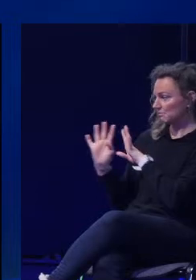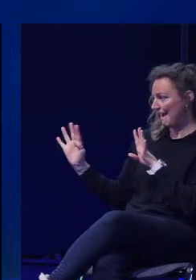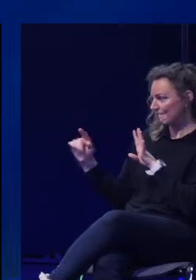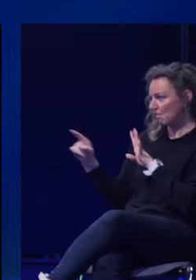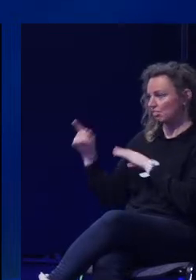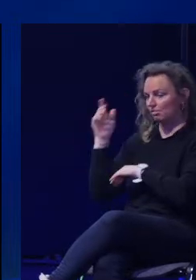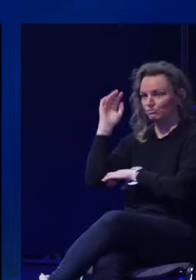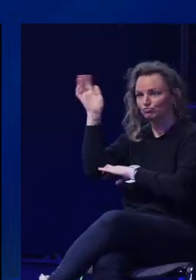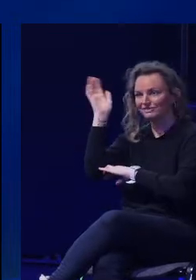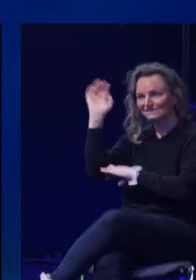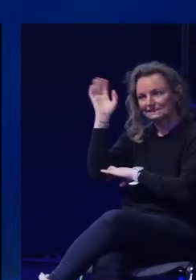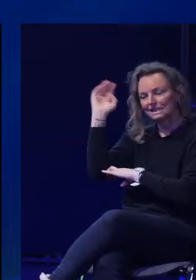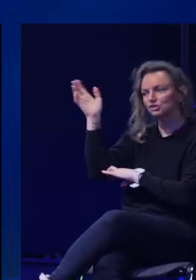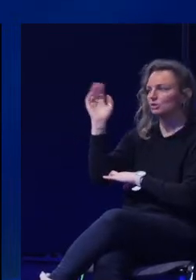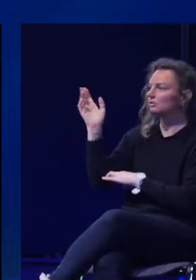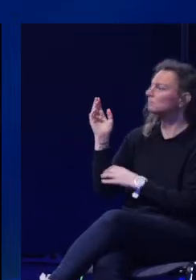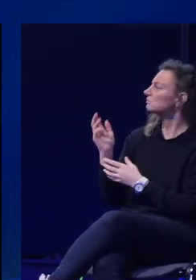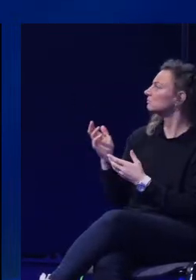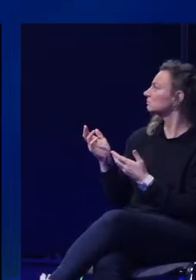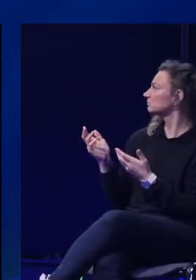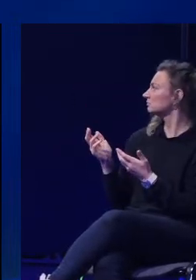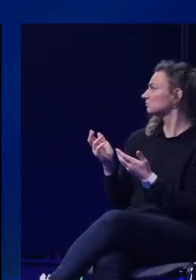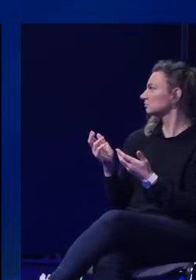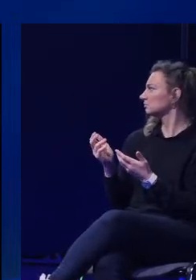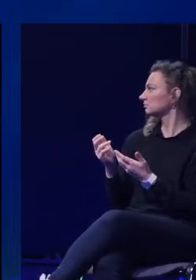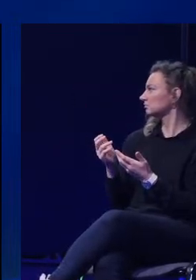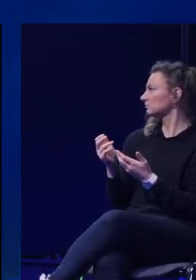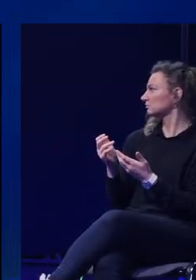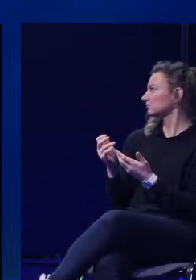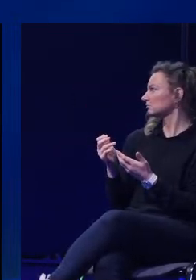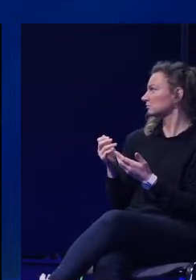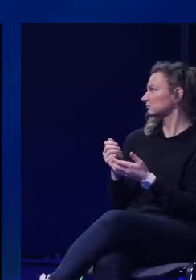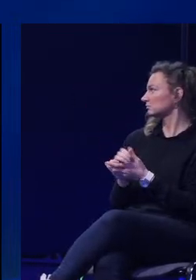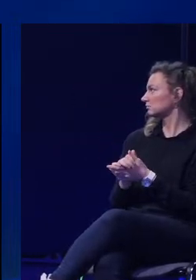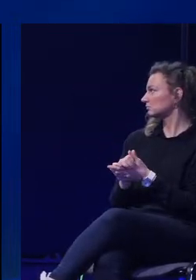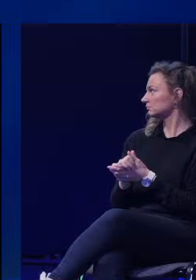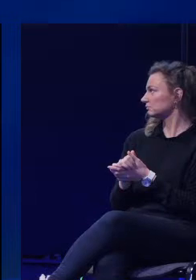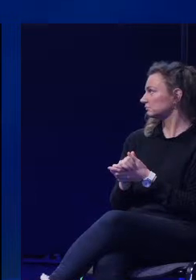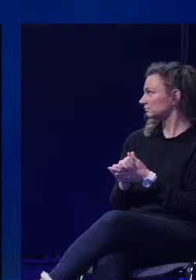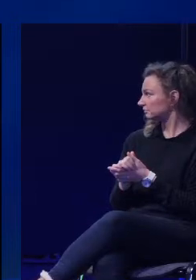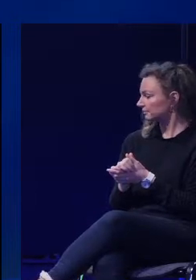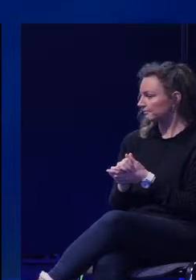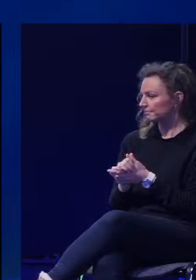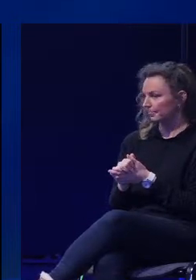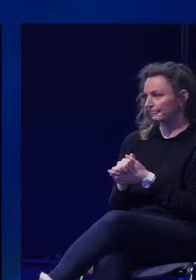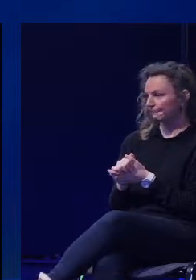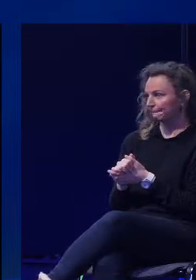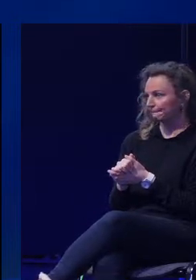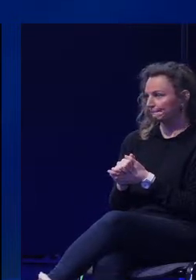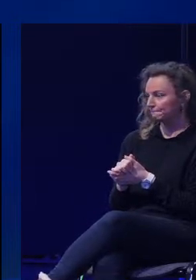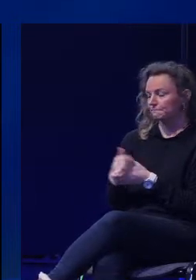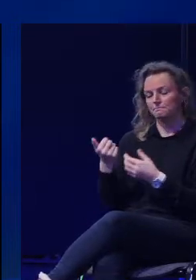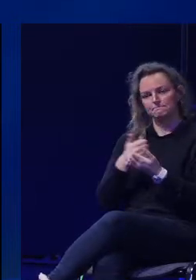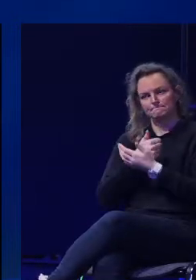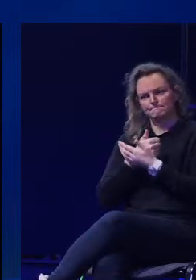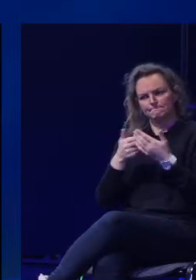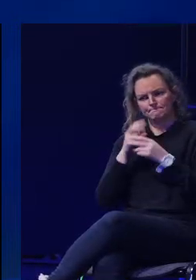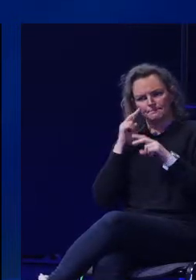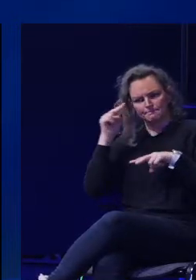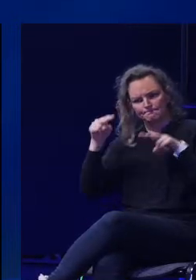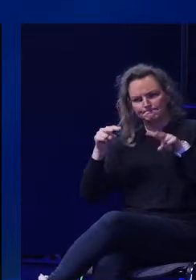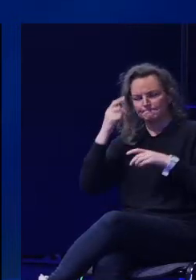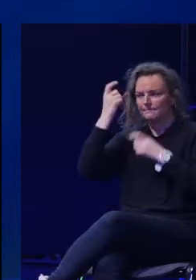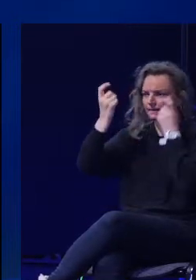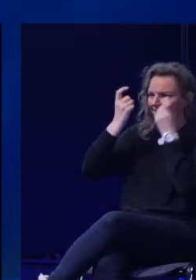take, we get at it from the standpoint of a 3D developer